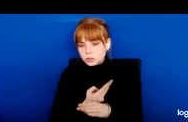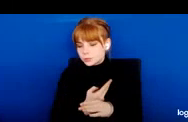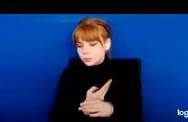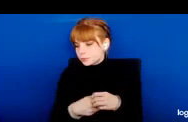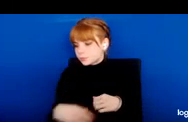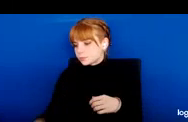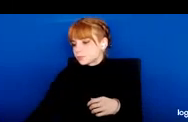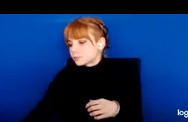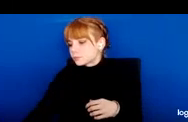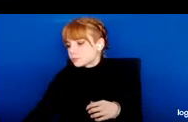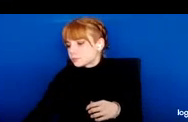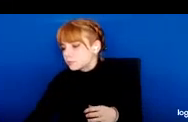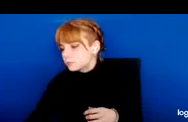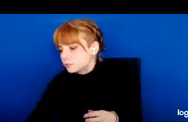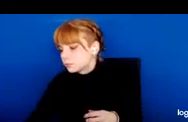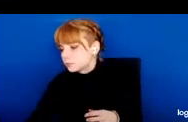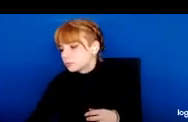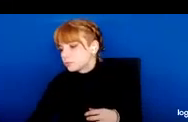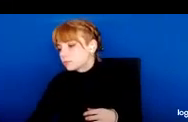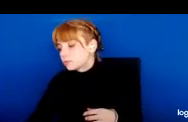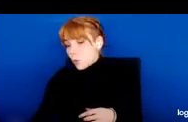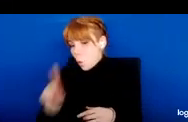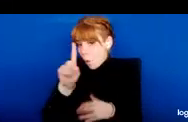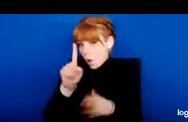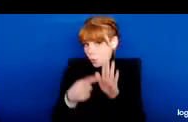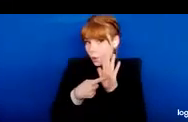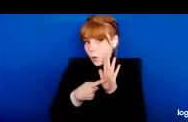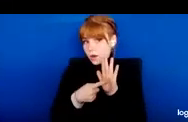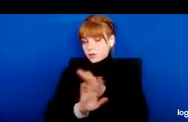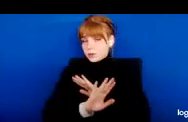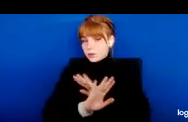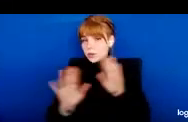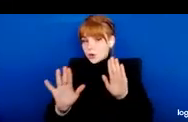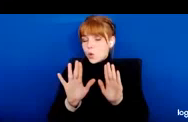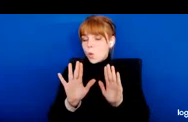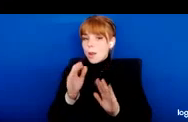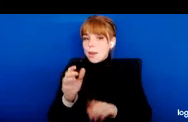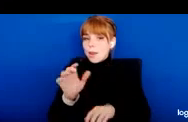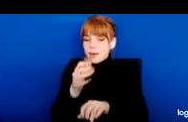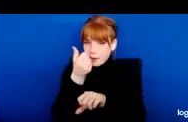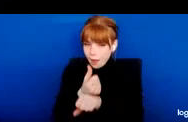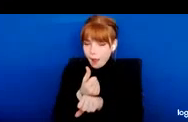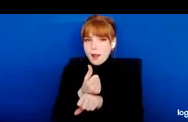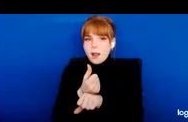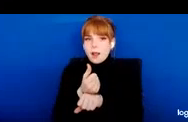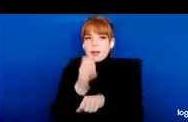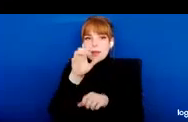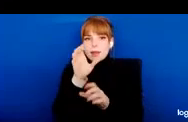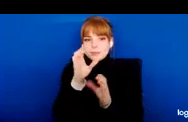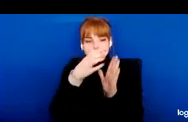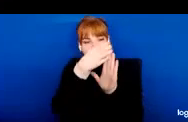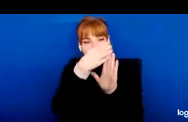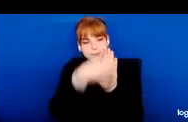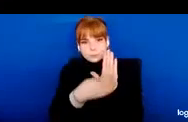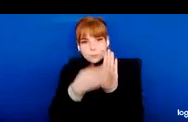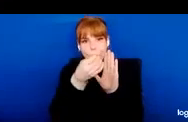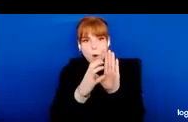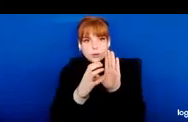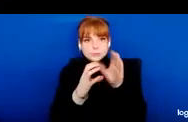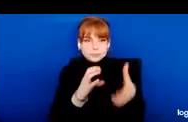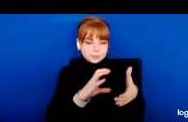One requirement is to not lock orientation of a page, meaning the user can have that viewed